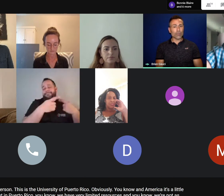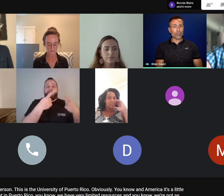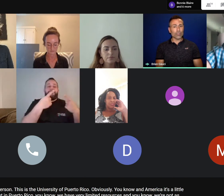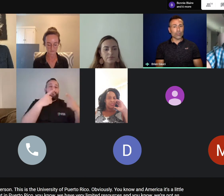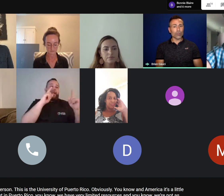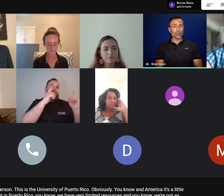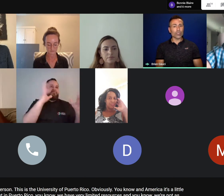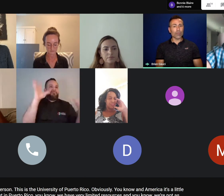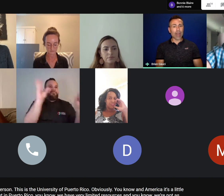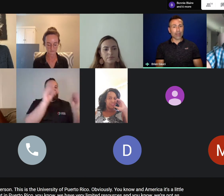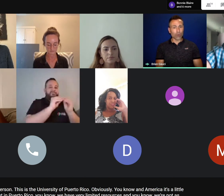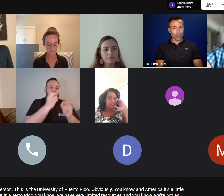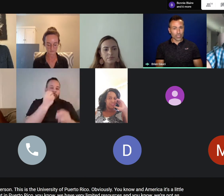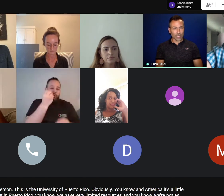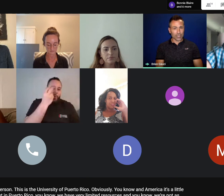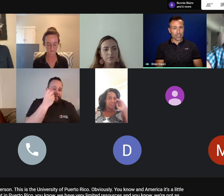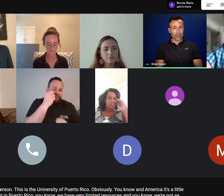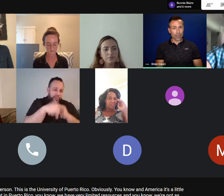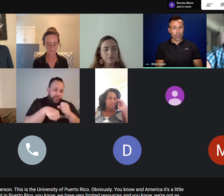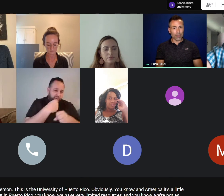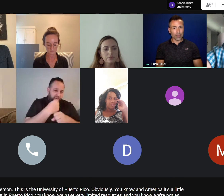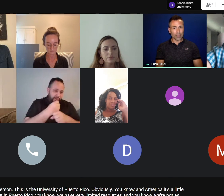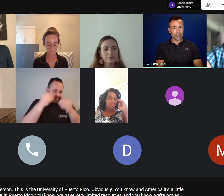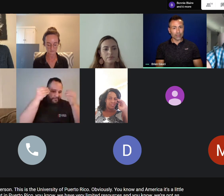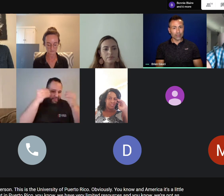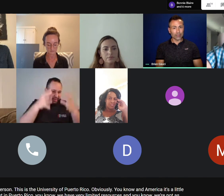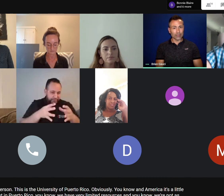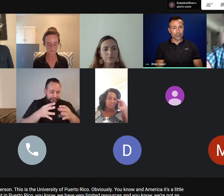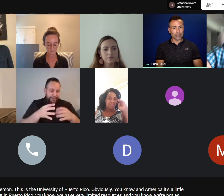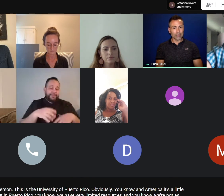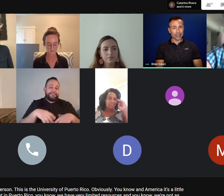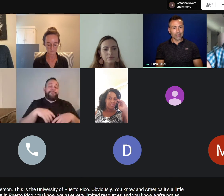So I transferred into some math courses.